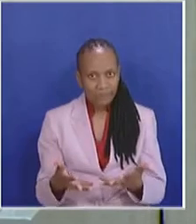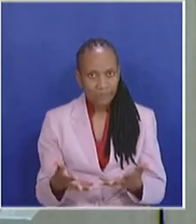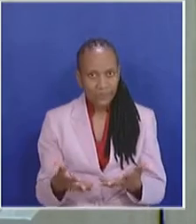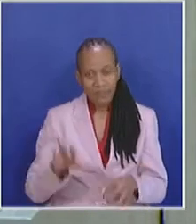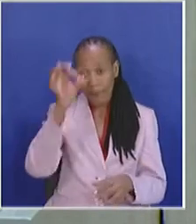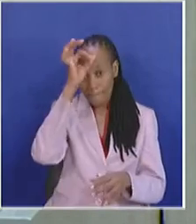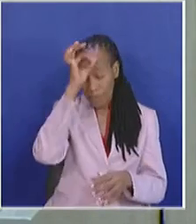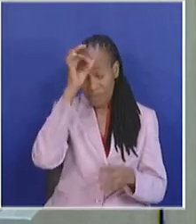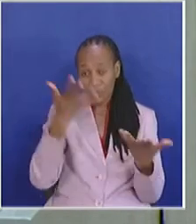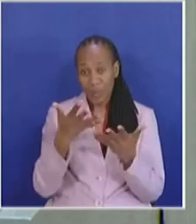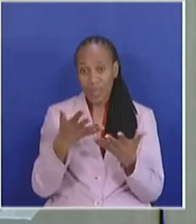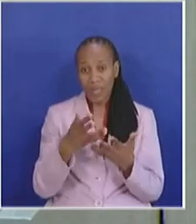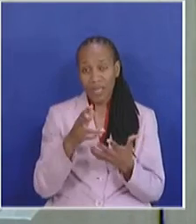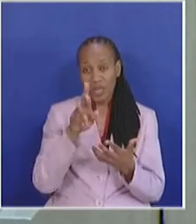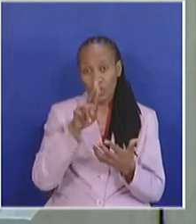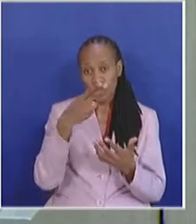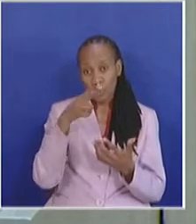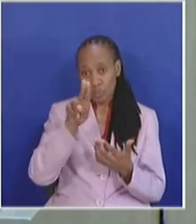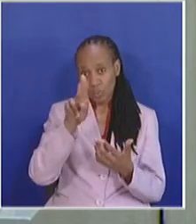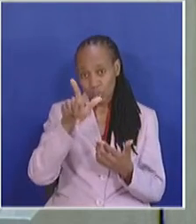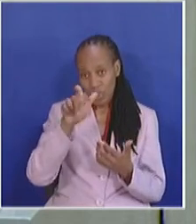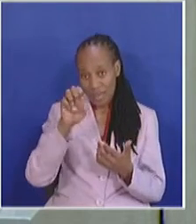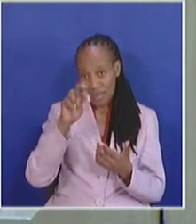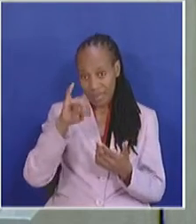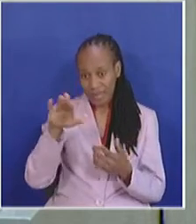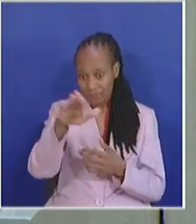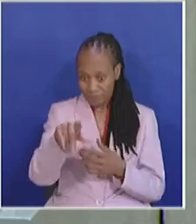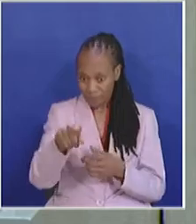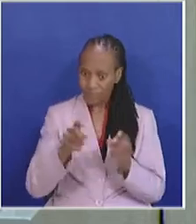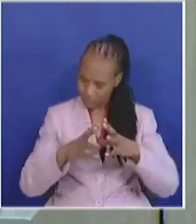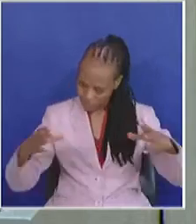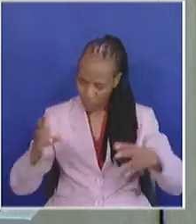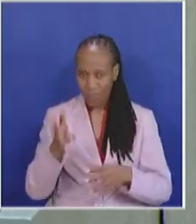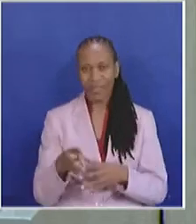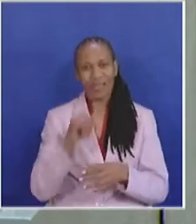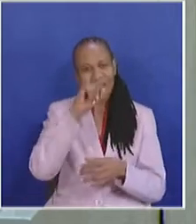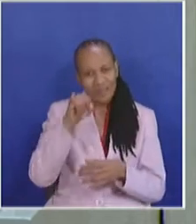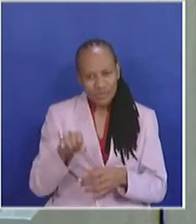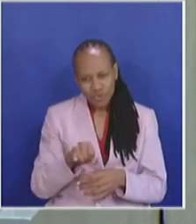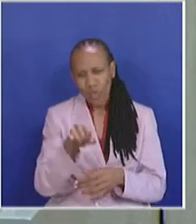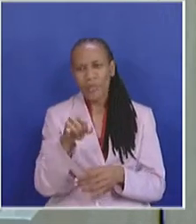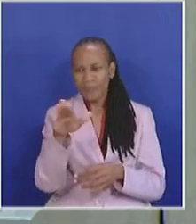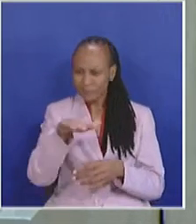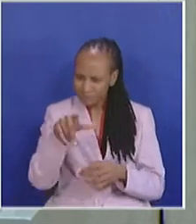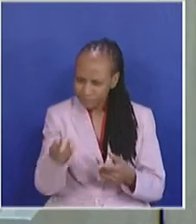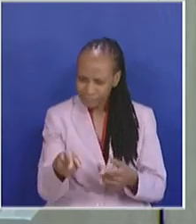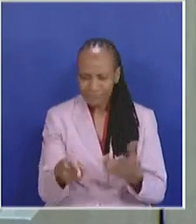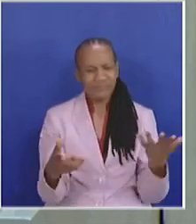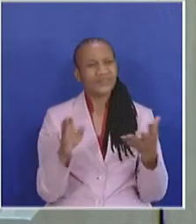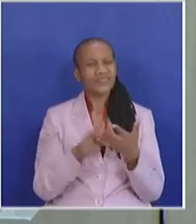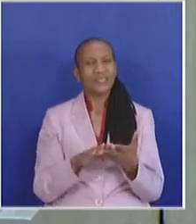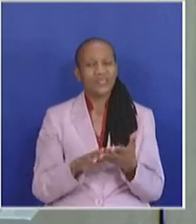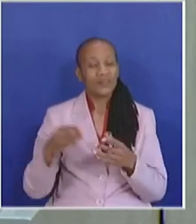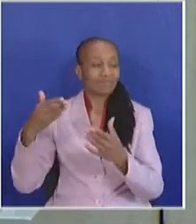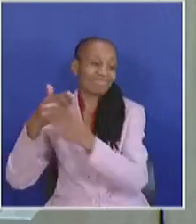Erythropolis in Eguruleni area, the corridors of freedom in Joburg, African Development Gateway, Lanseria